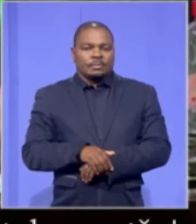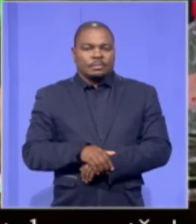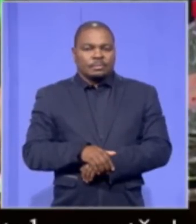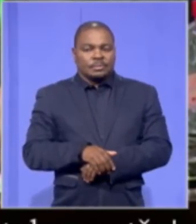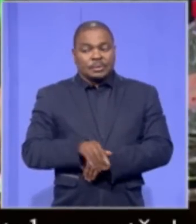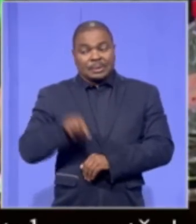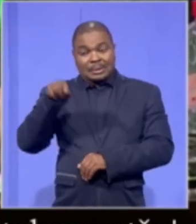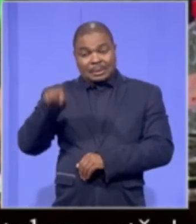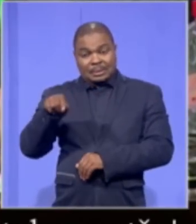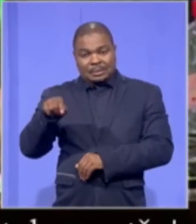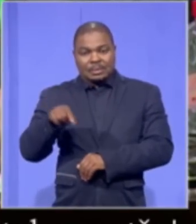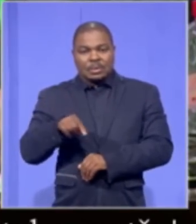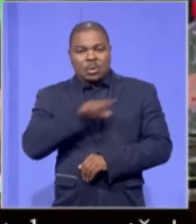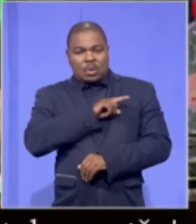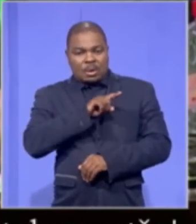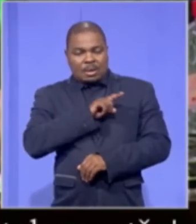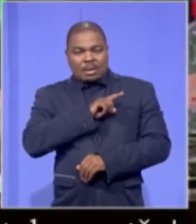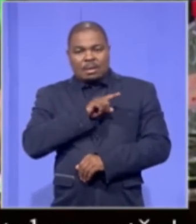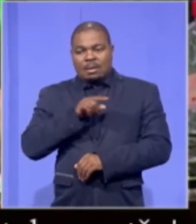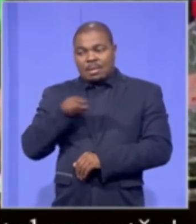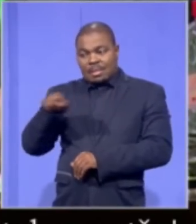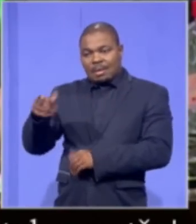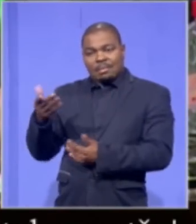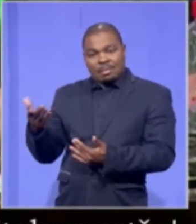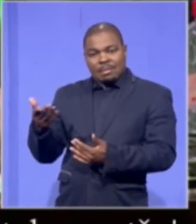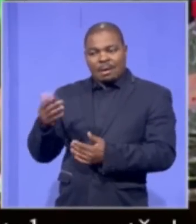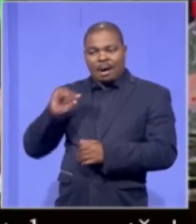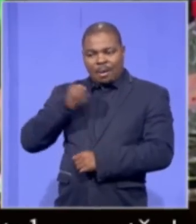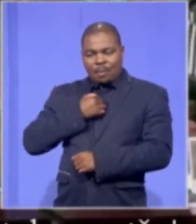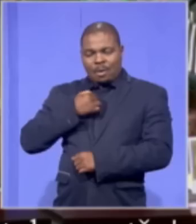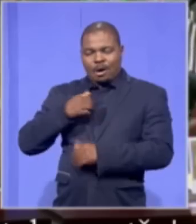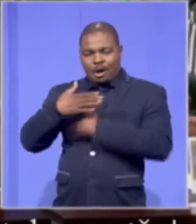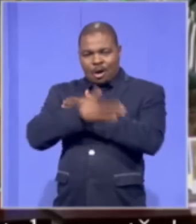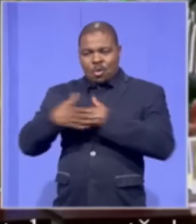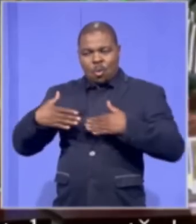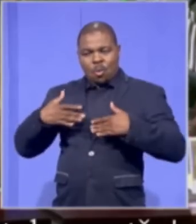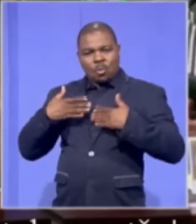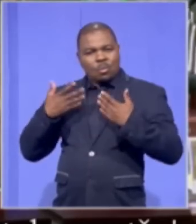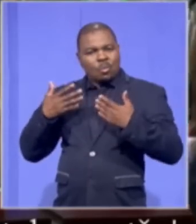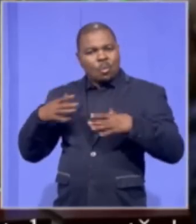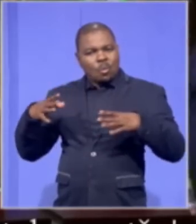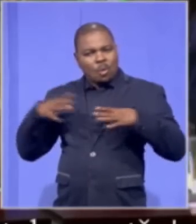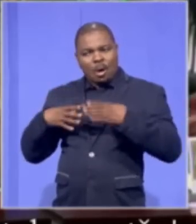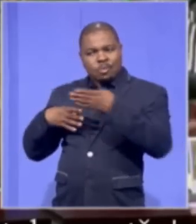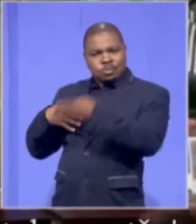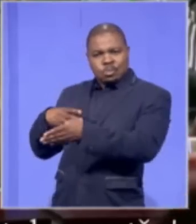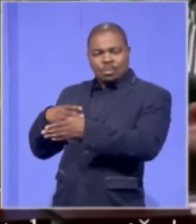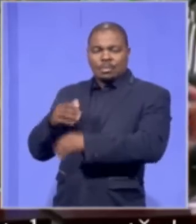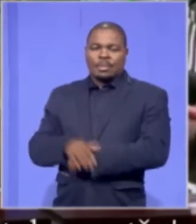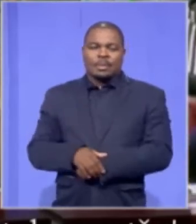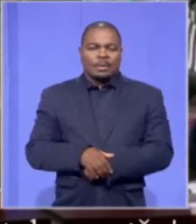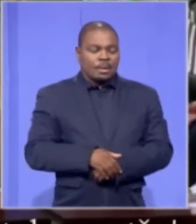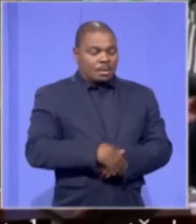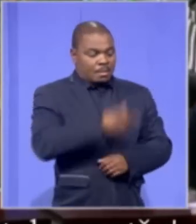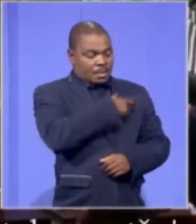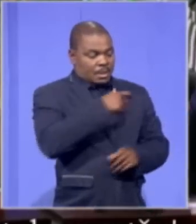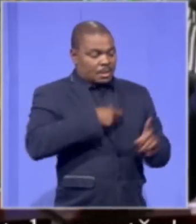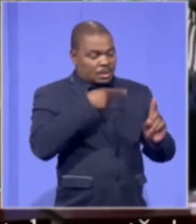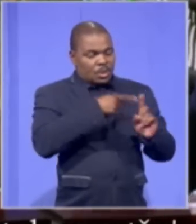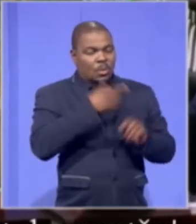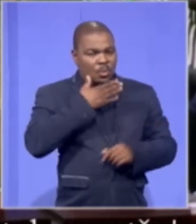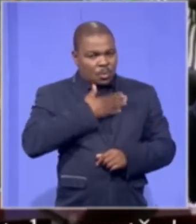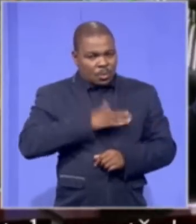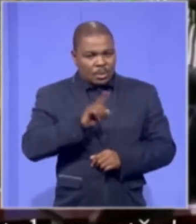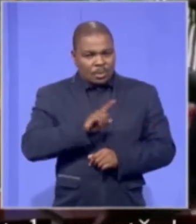are really the repository of the wealth of our country. Mopresidente o nyaka gape gore diphapano di fele magareng